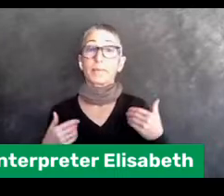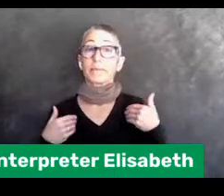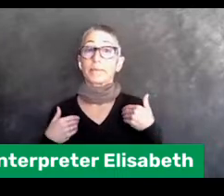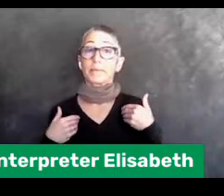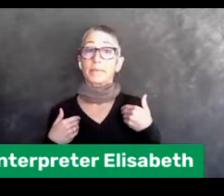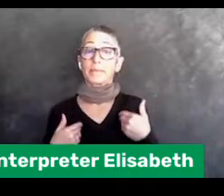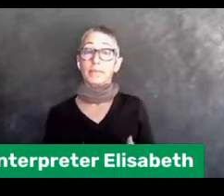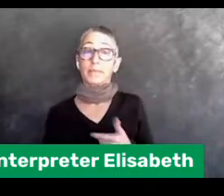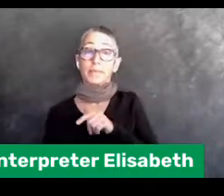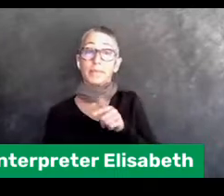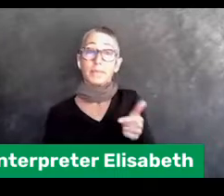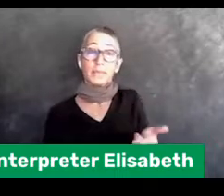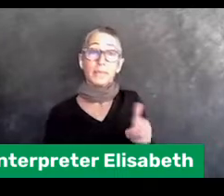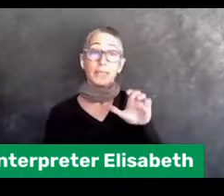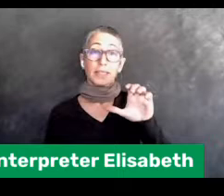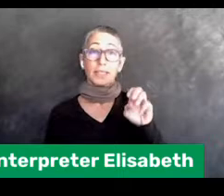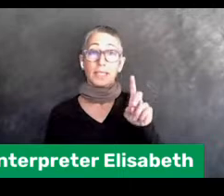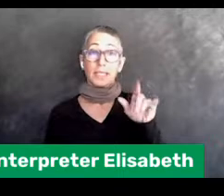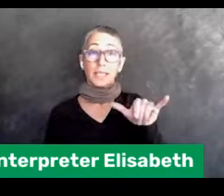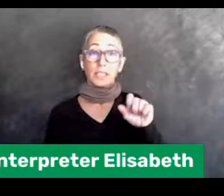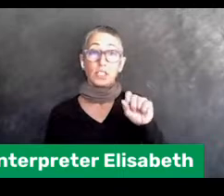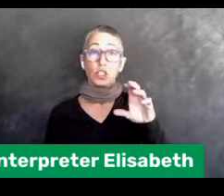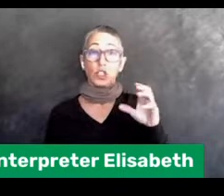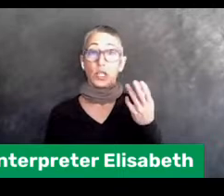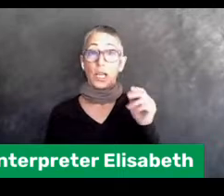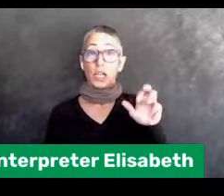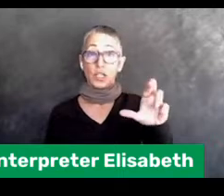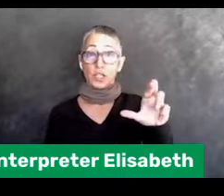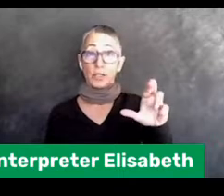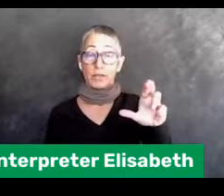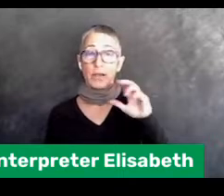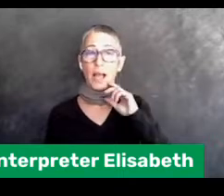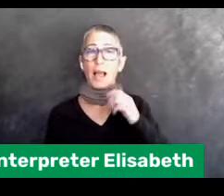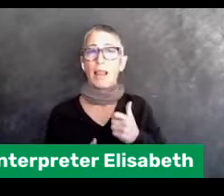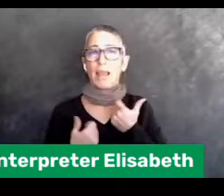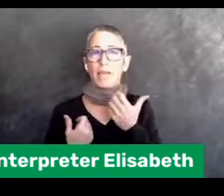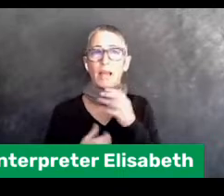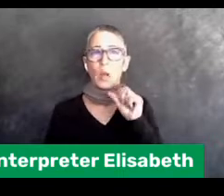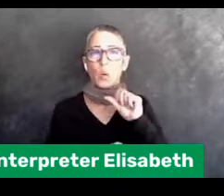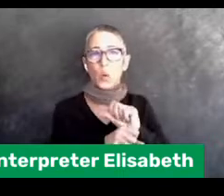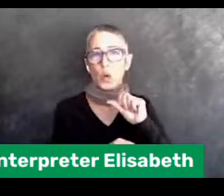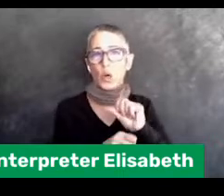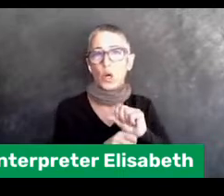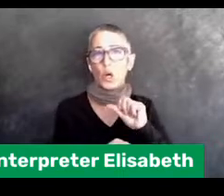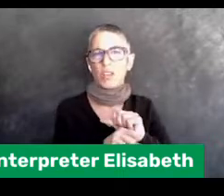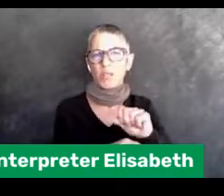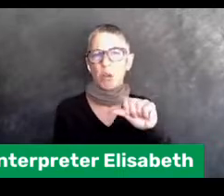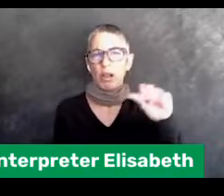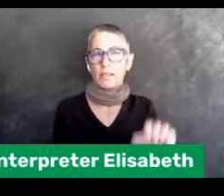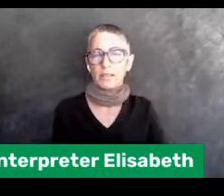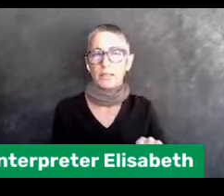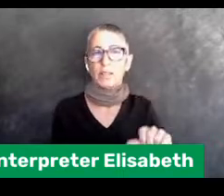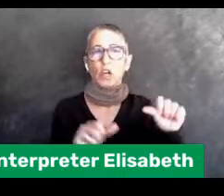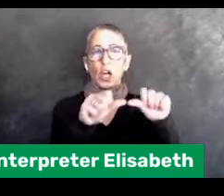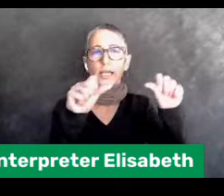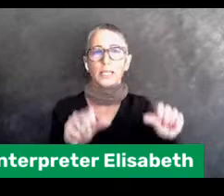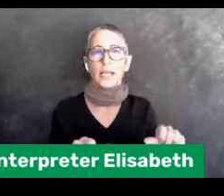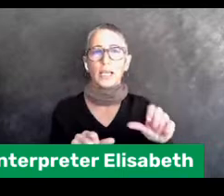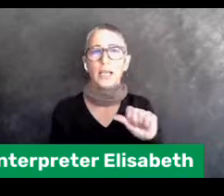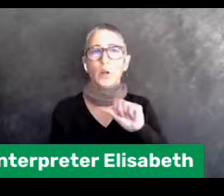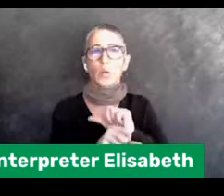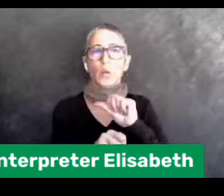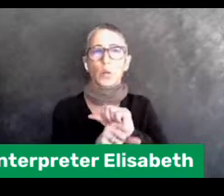Good morning. My name is Cindy Schneider. I live and work in Austin as an architect and urban planner, and I'm the founder of the Austin